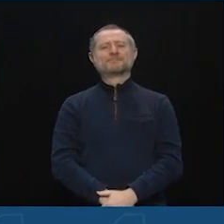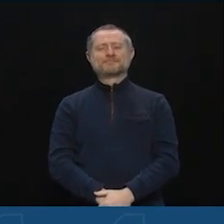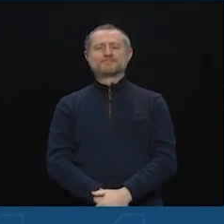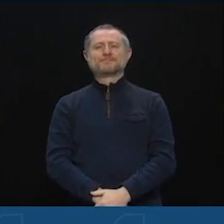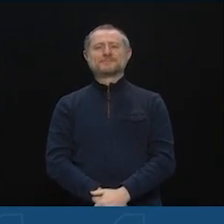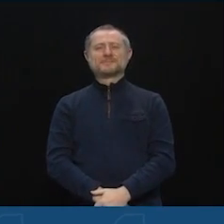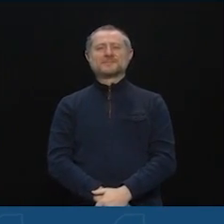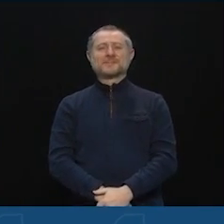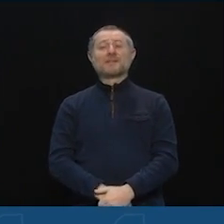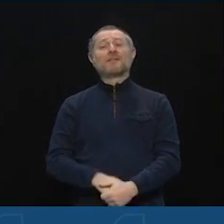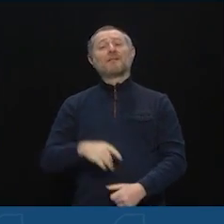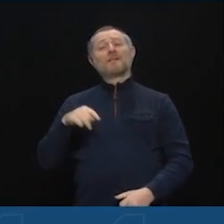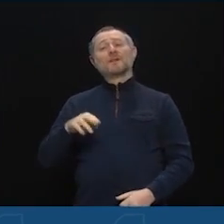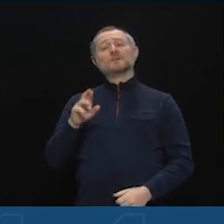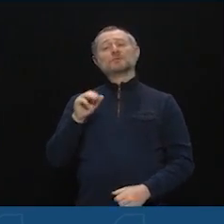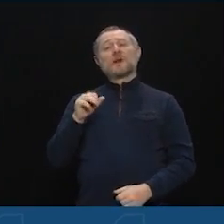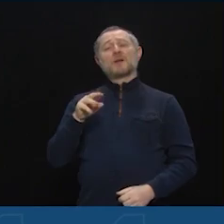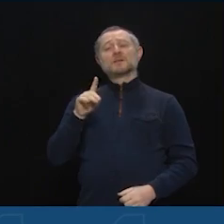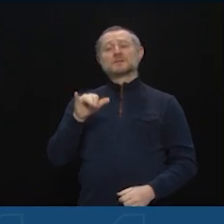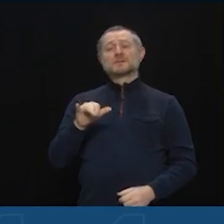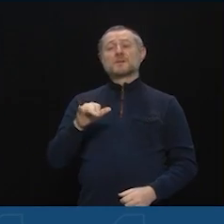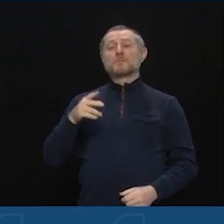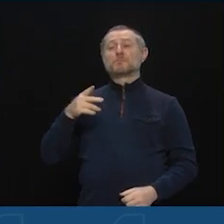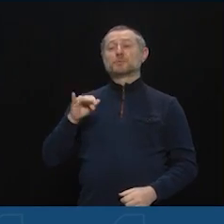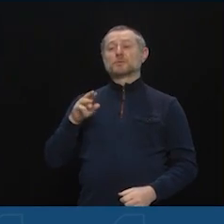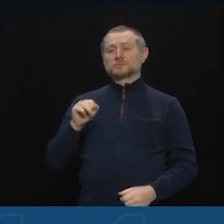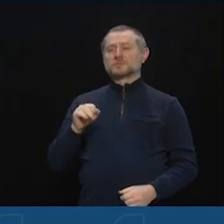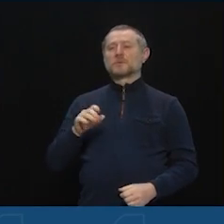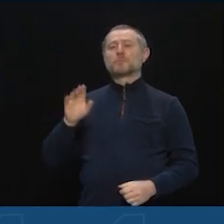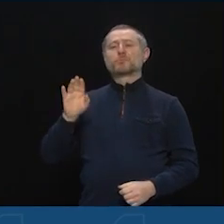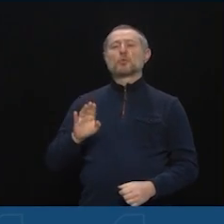And Randy Pierce, who I've worked closely with, the Brooklyn Chamber.